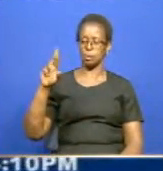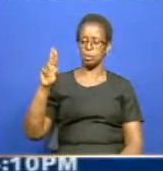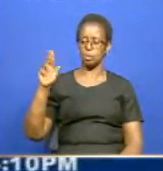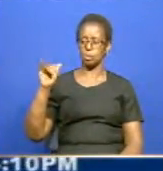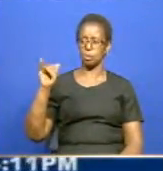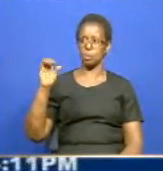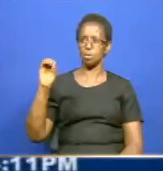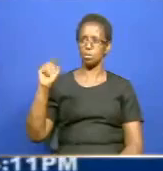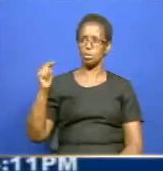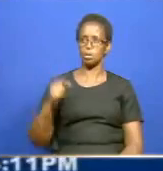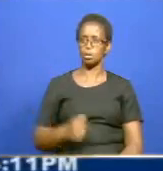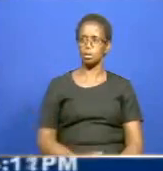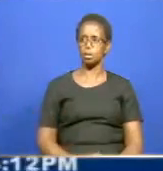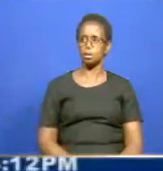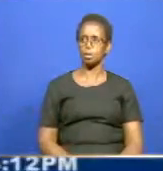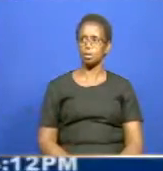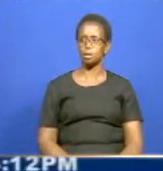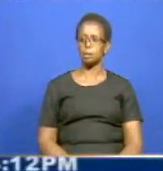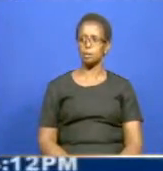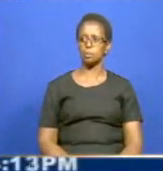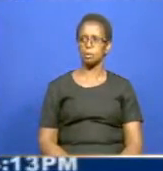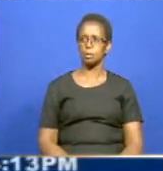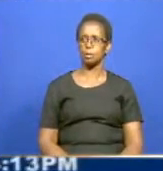before you continue greeting.